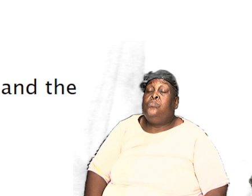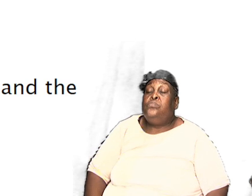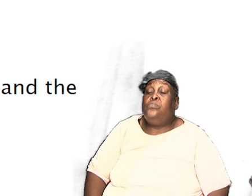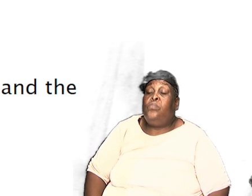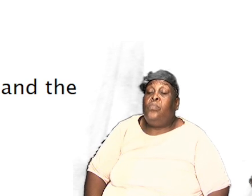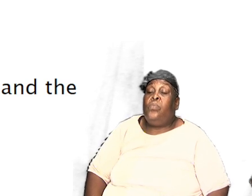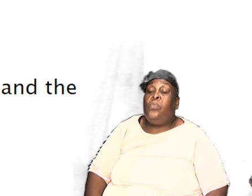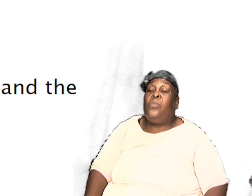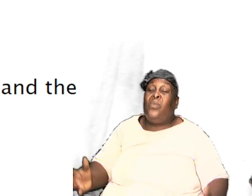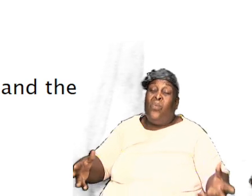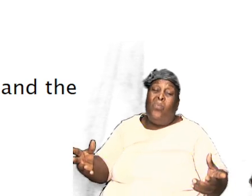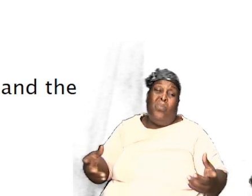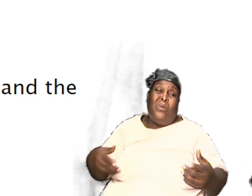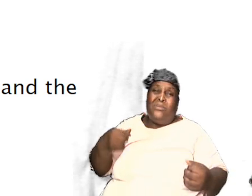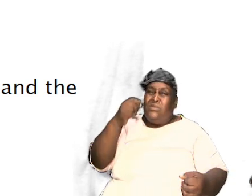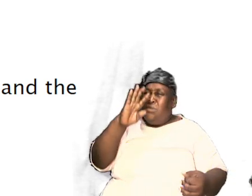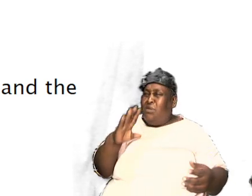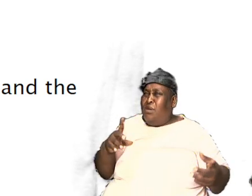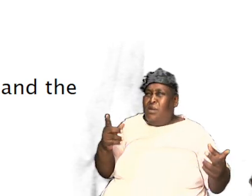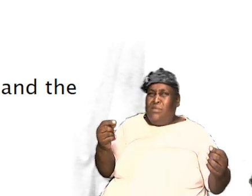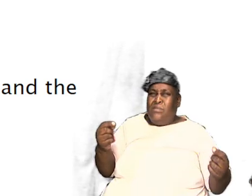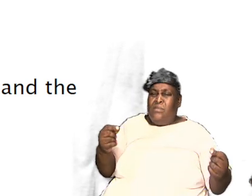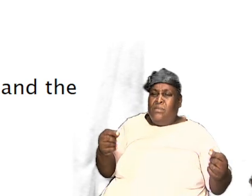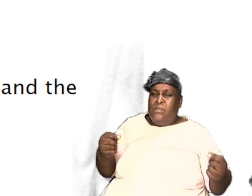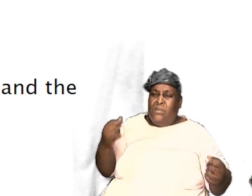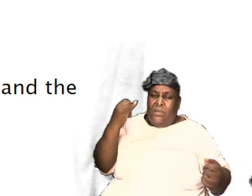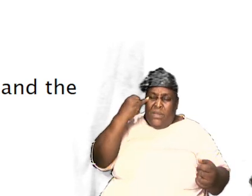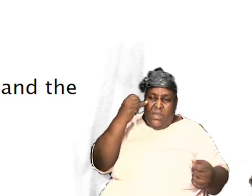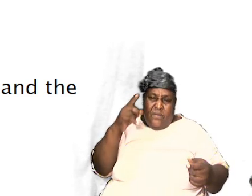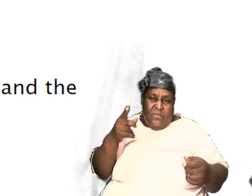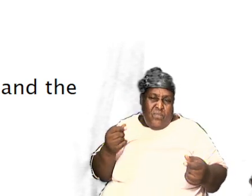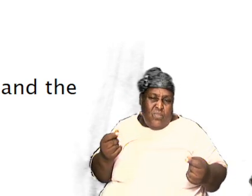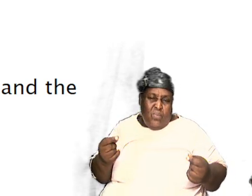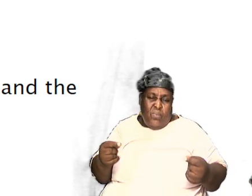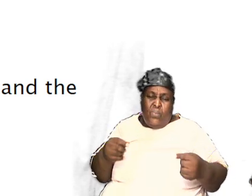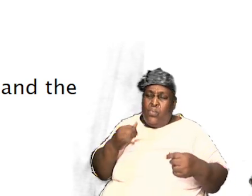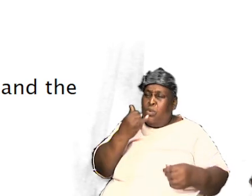So what God does, if we are doing the wrong,